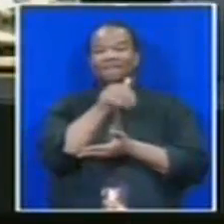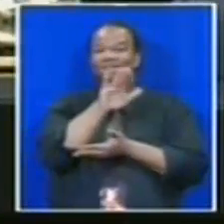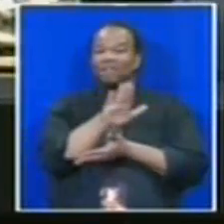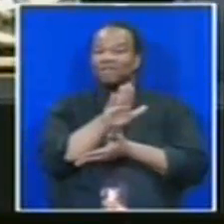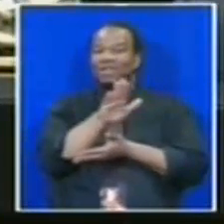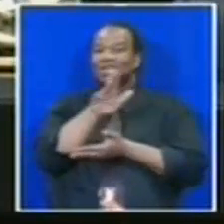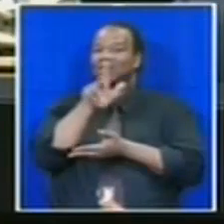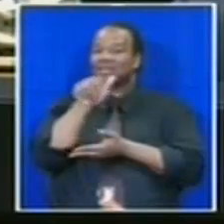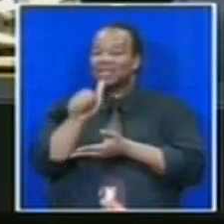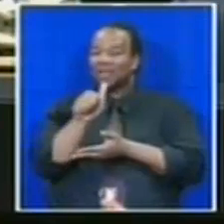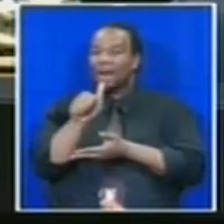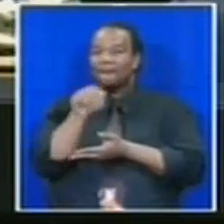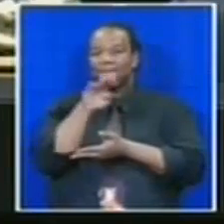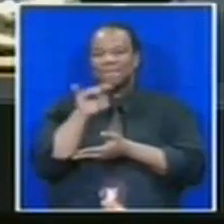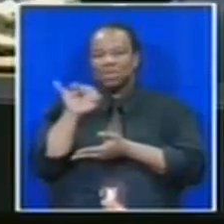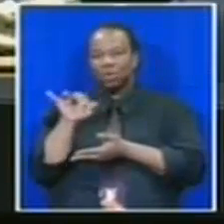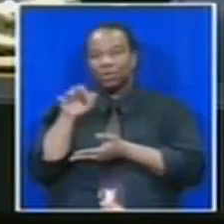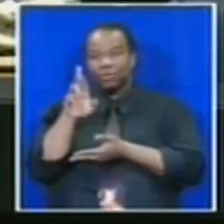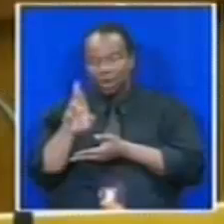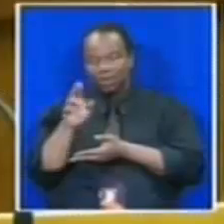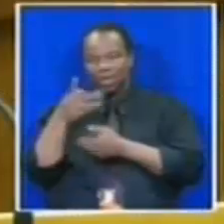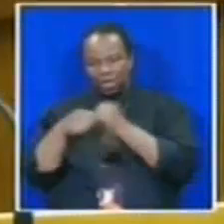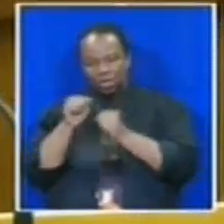and advertising costs. That's quite an achievement.